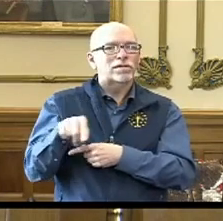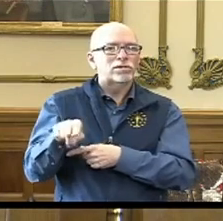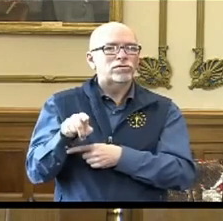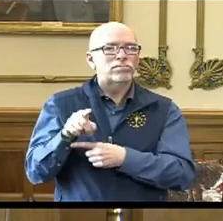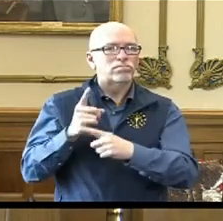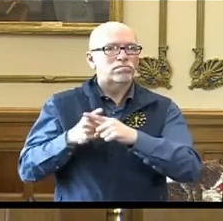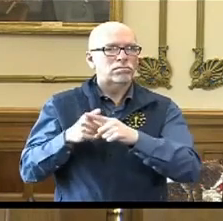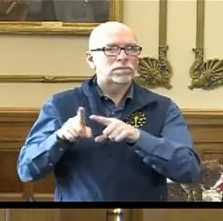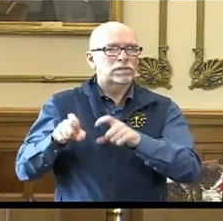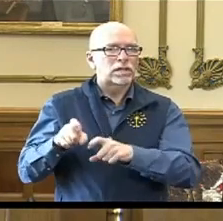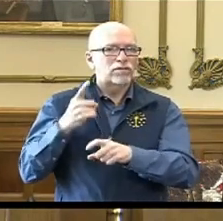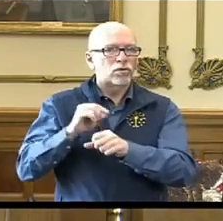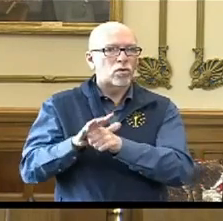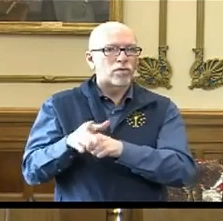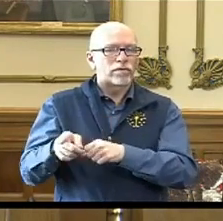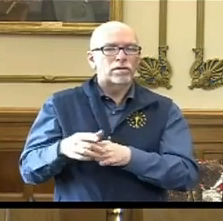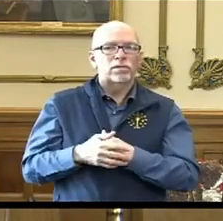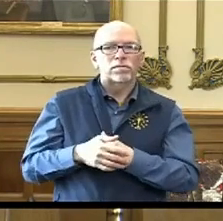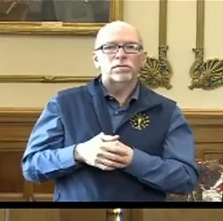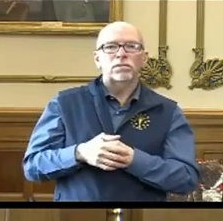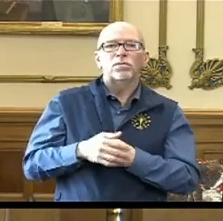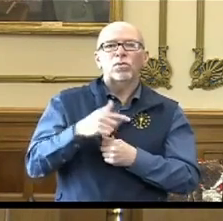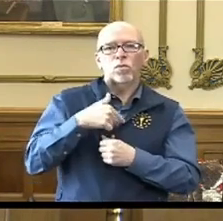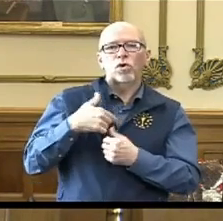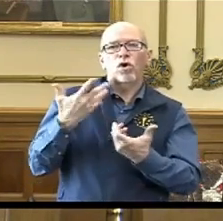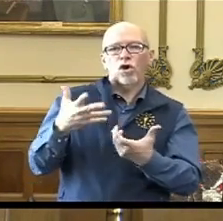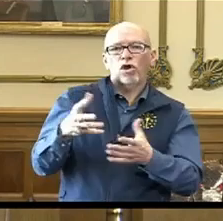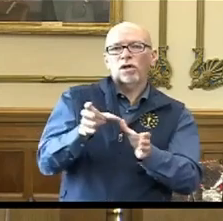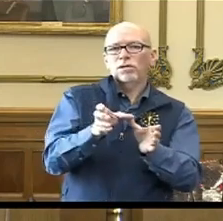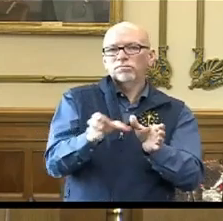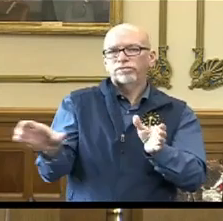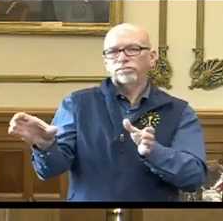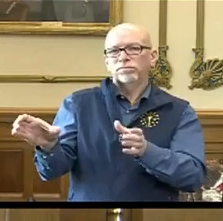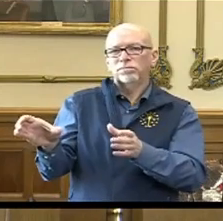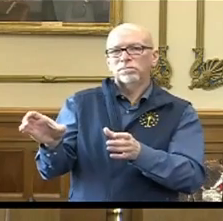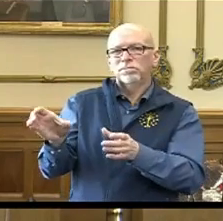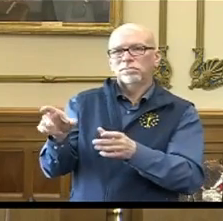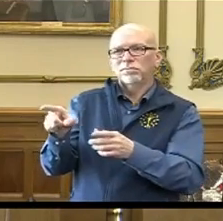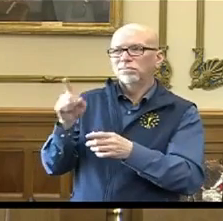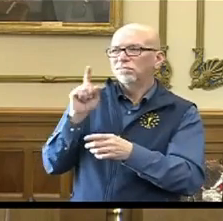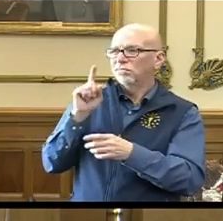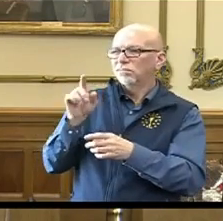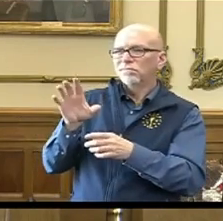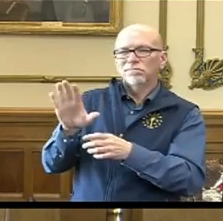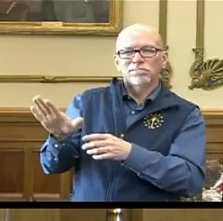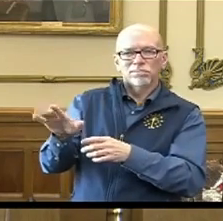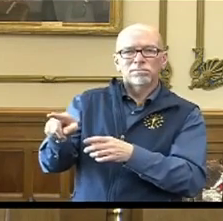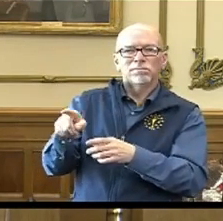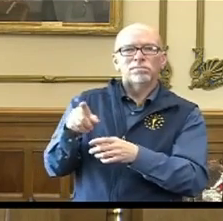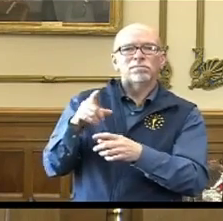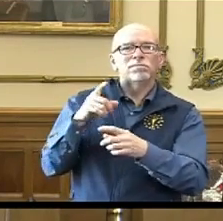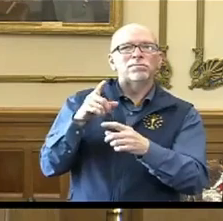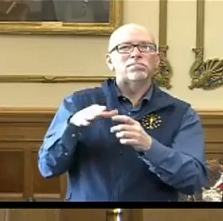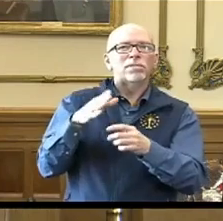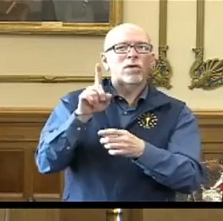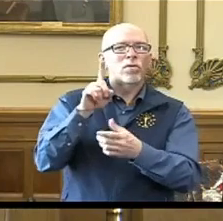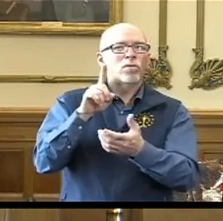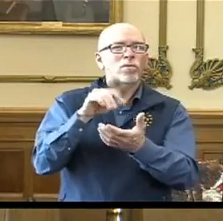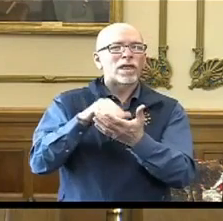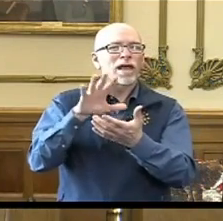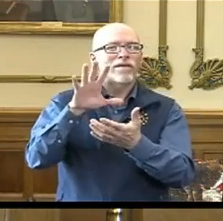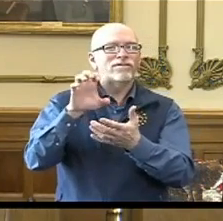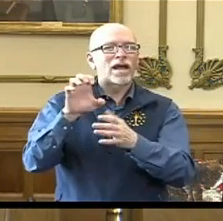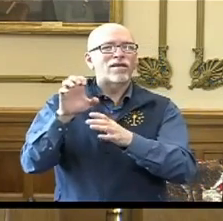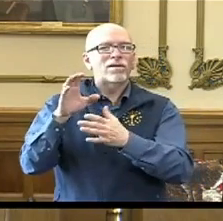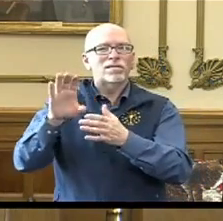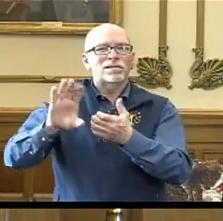currently positive for COVID. We have quarantined a certain amount of offenders as well, approximately 1,500, just